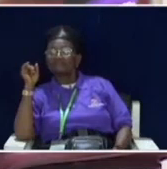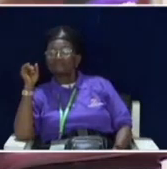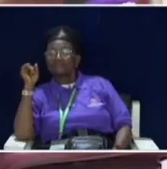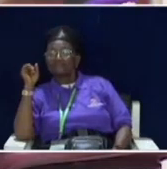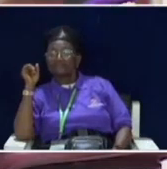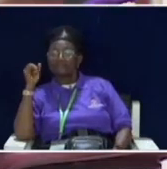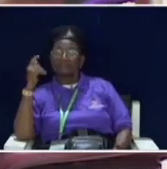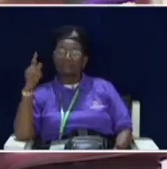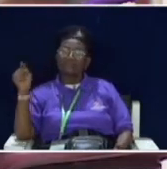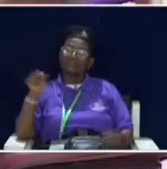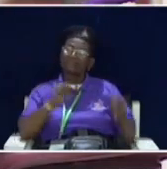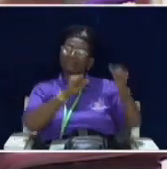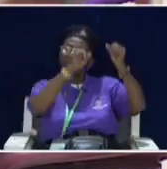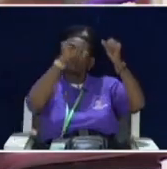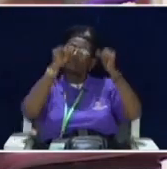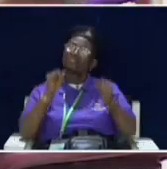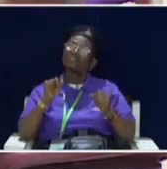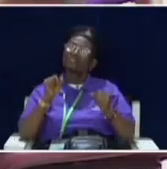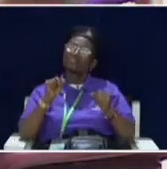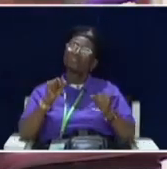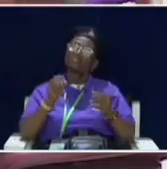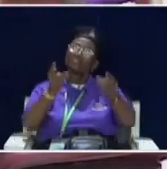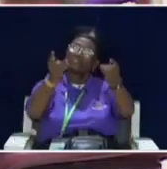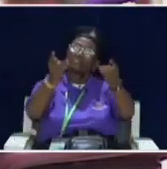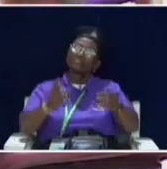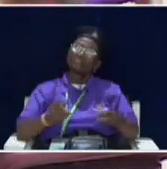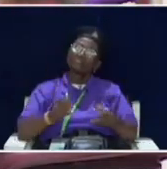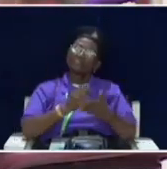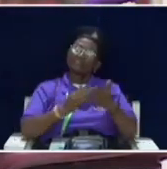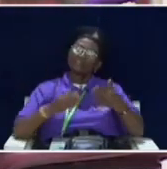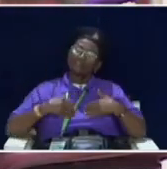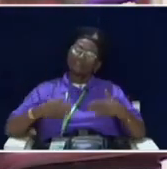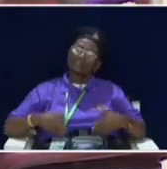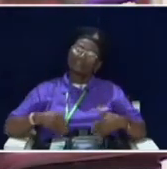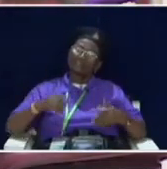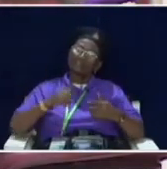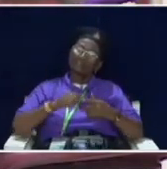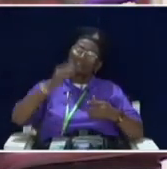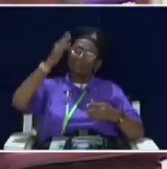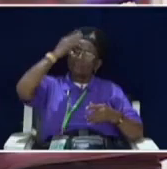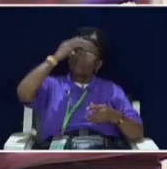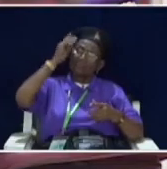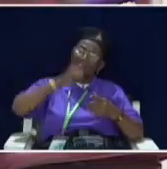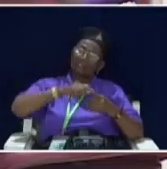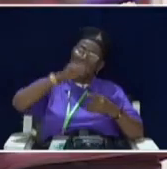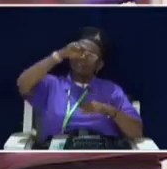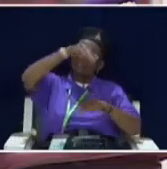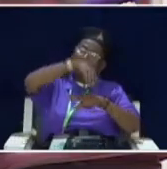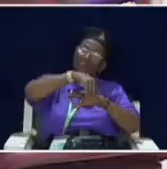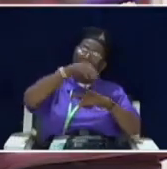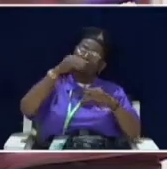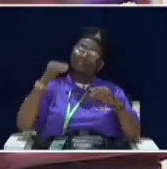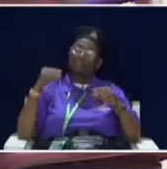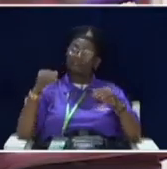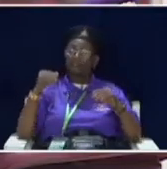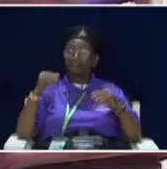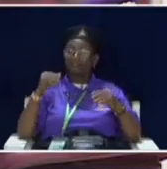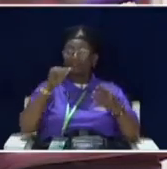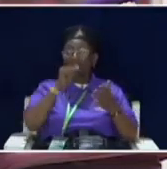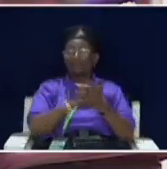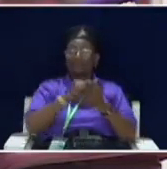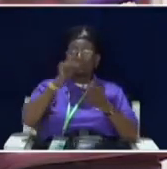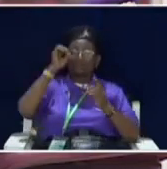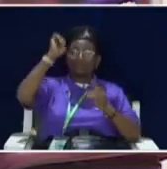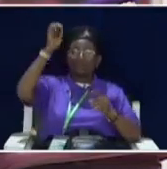The Almighty God wants somebody to know tonight. Olorun Olodumare fe ki enikan ki o mo nihin lale yi. That he